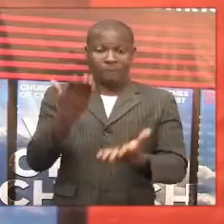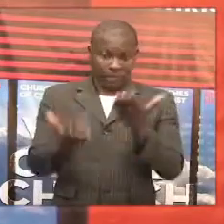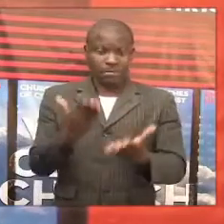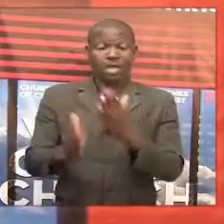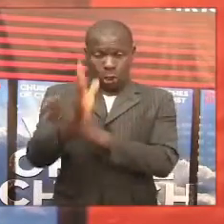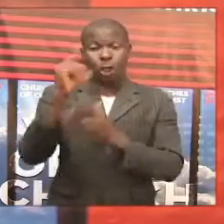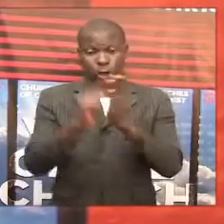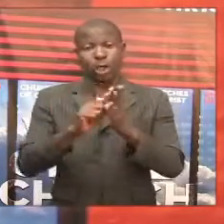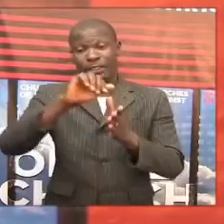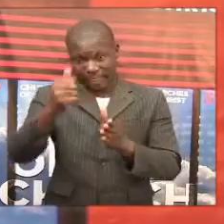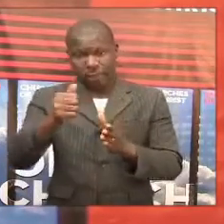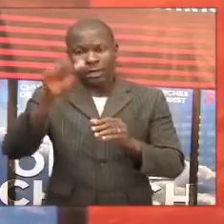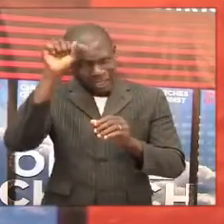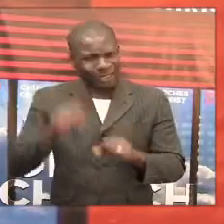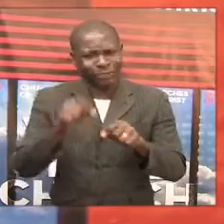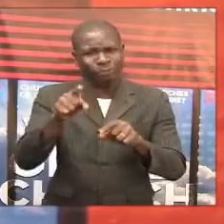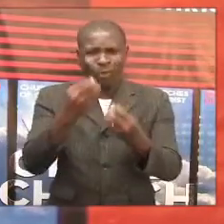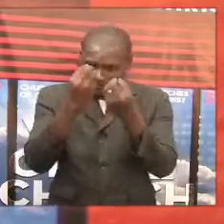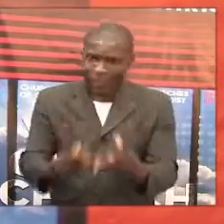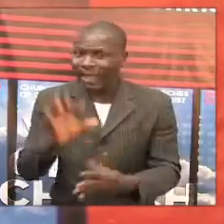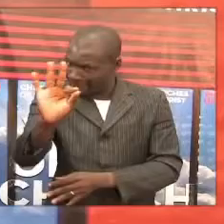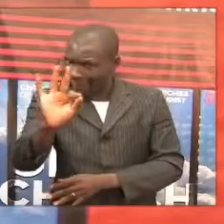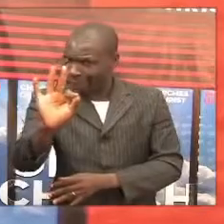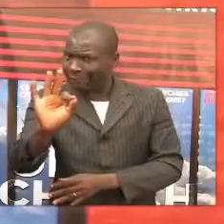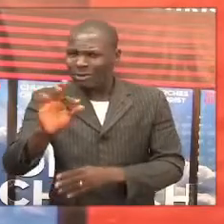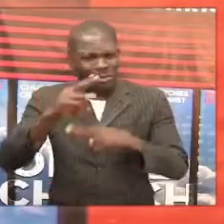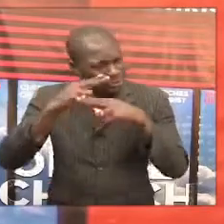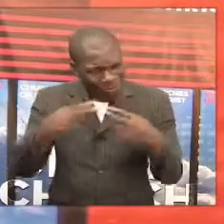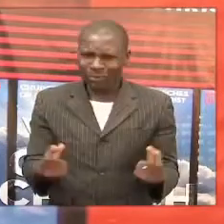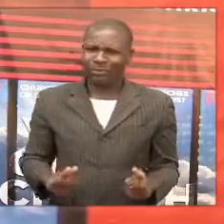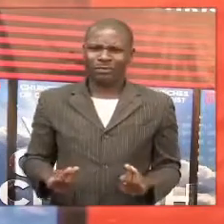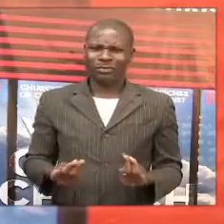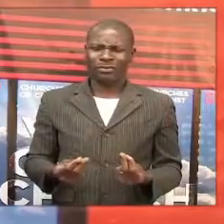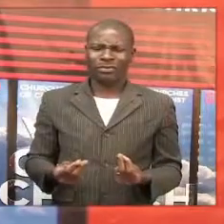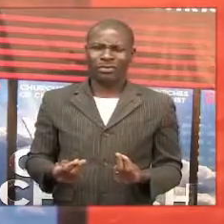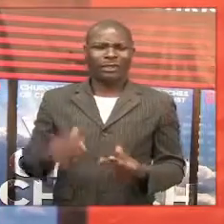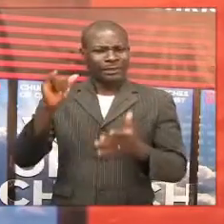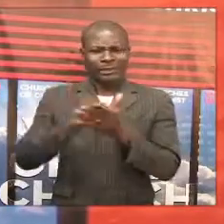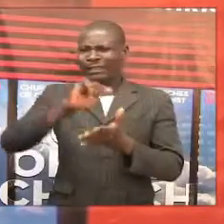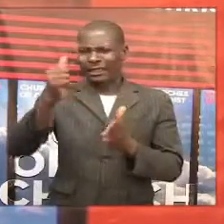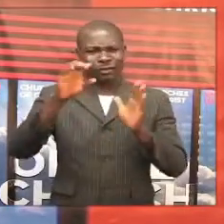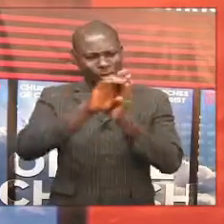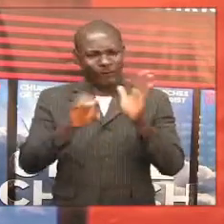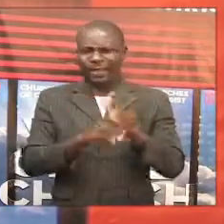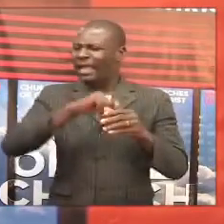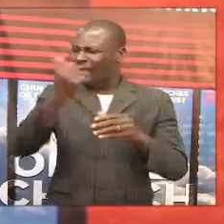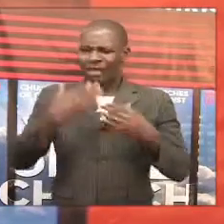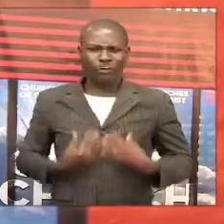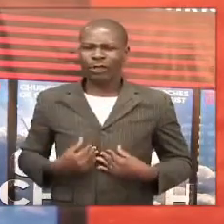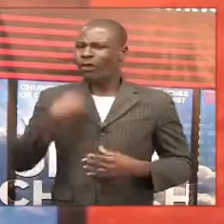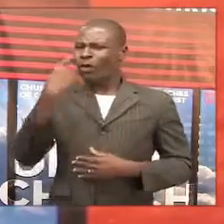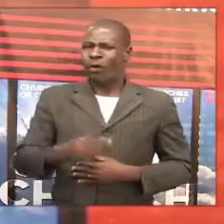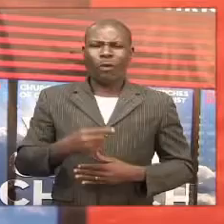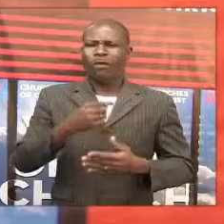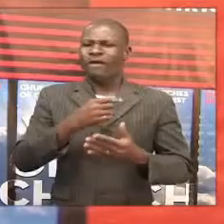So, or for what you mean? And I saw 10 commandments, no, so no, or be biara or tosa and Randy Biano. Let us see your